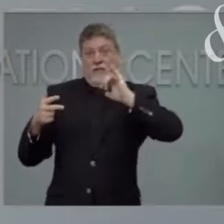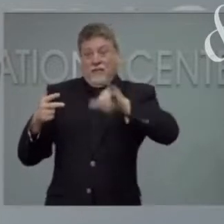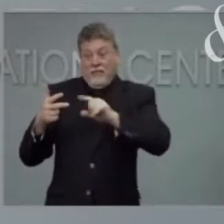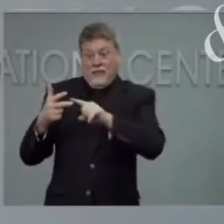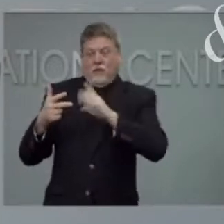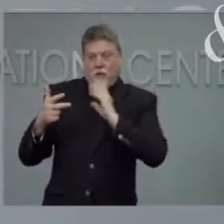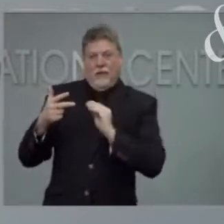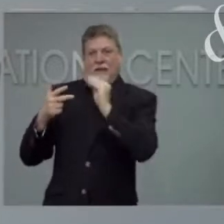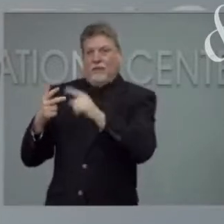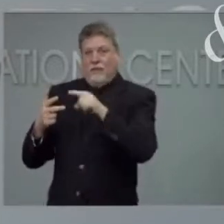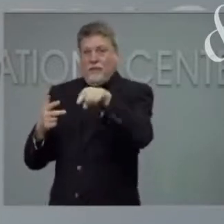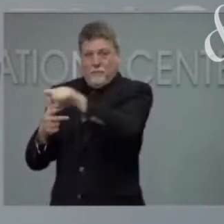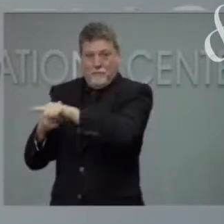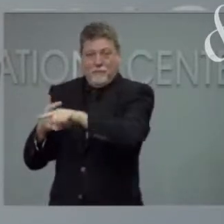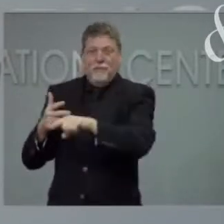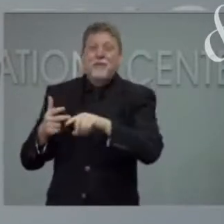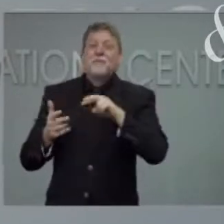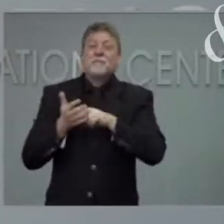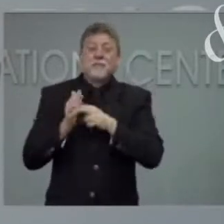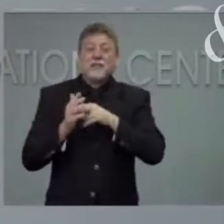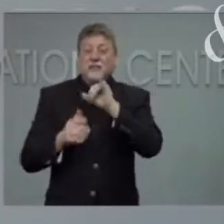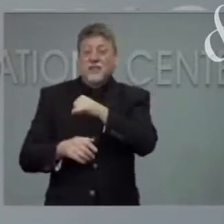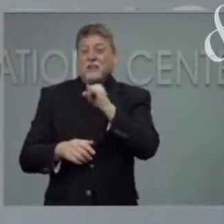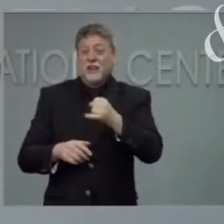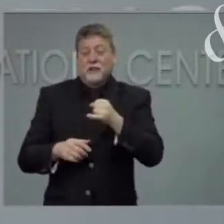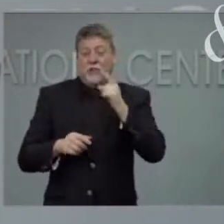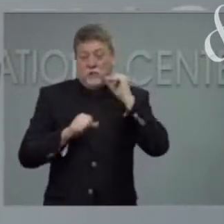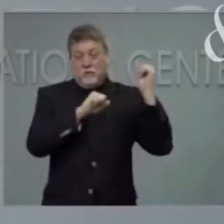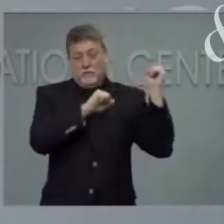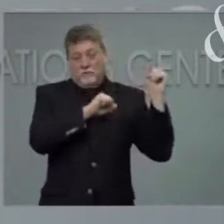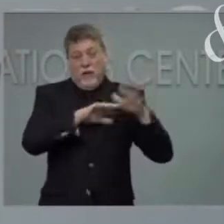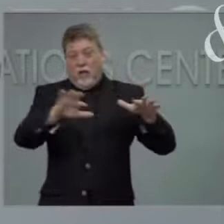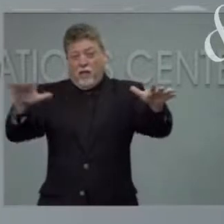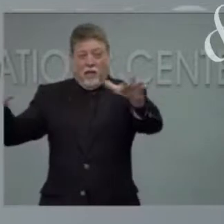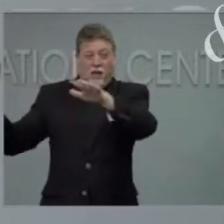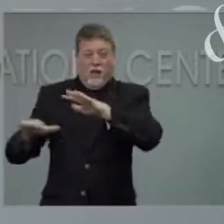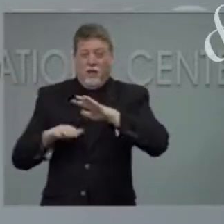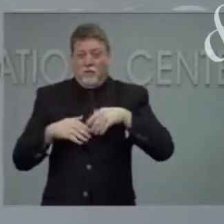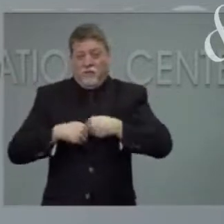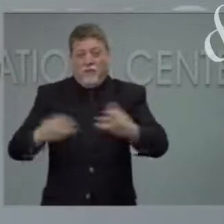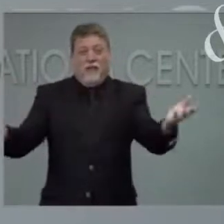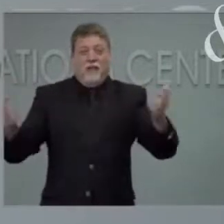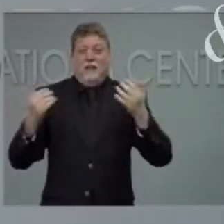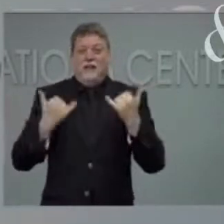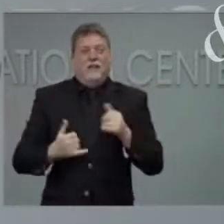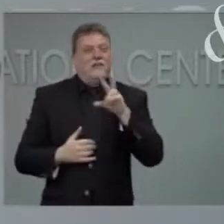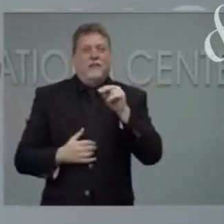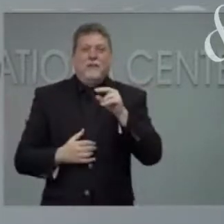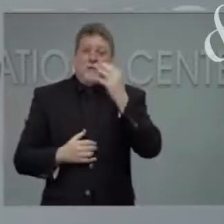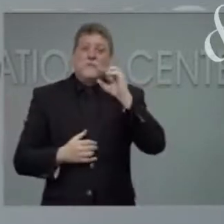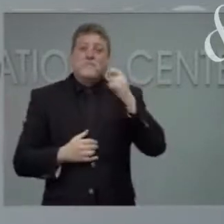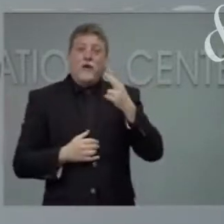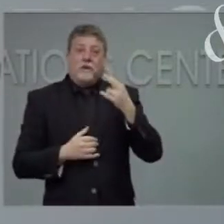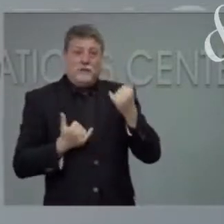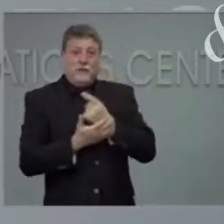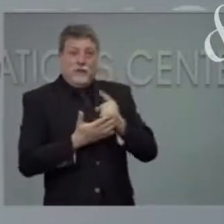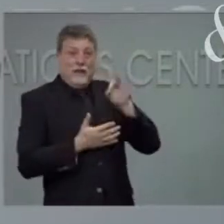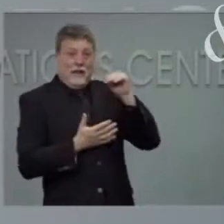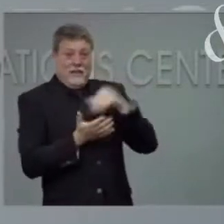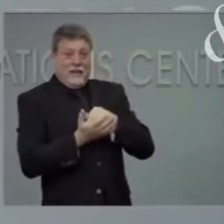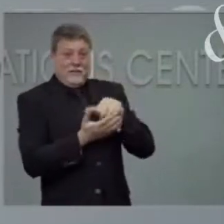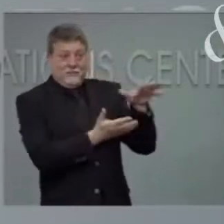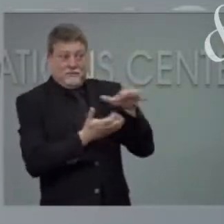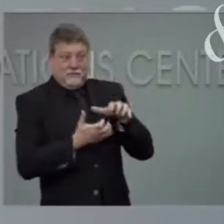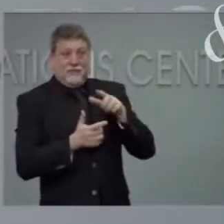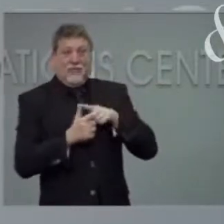bit of a lull in the Johnson & Johnson vaccine coming into our state over the next number of weeks. But then by the end of March, it's really going to pick up